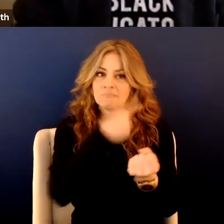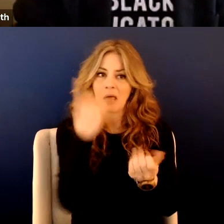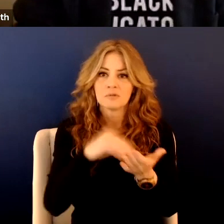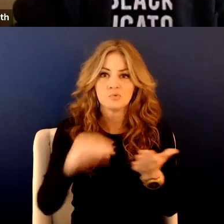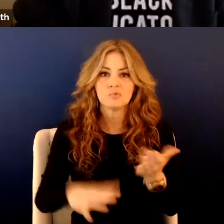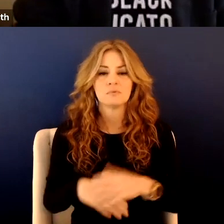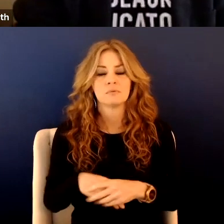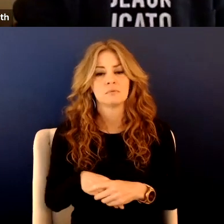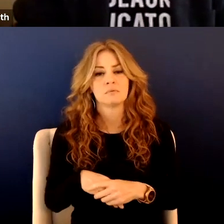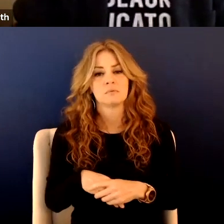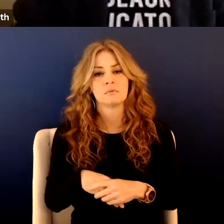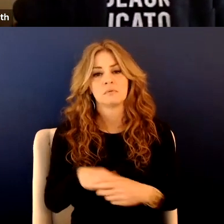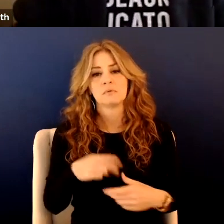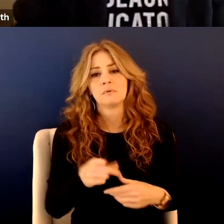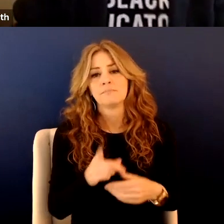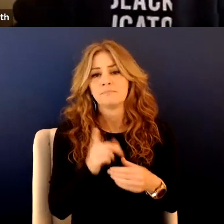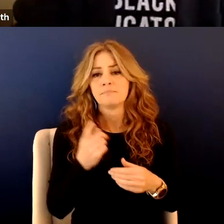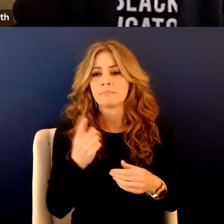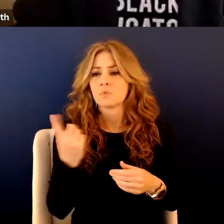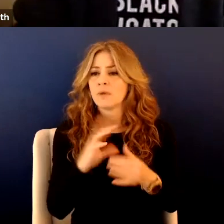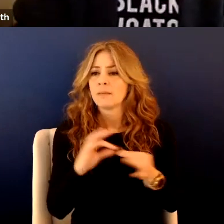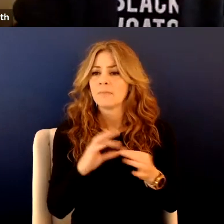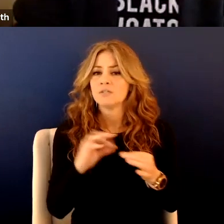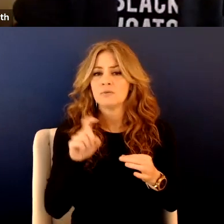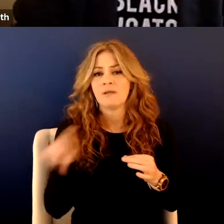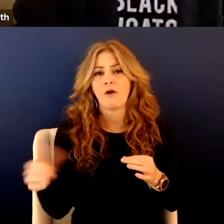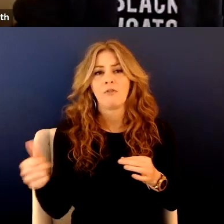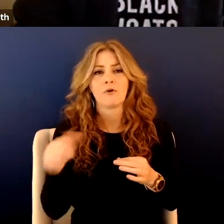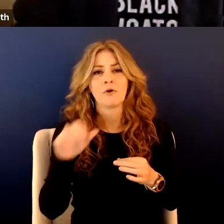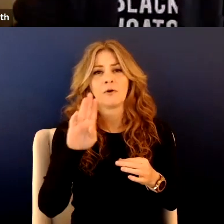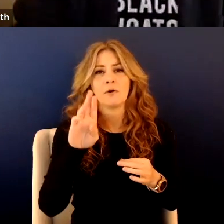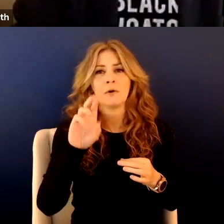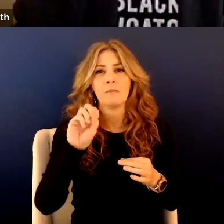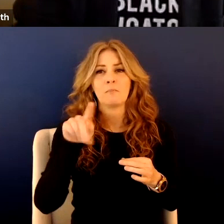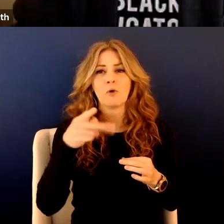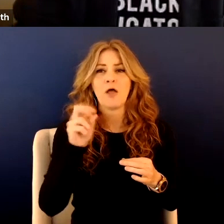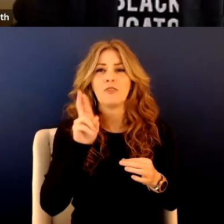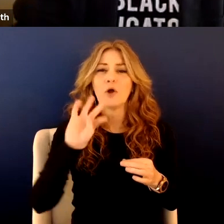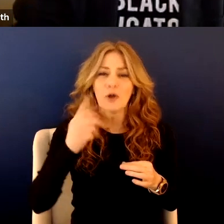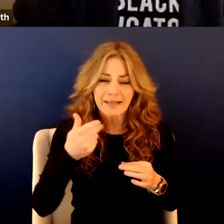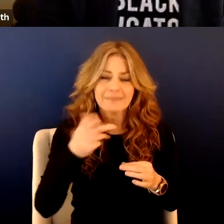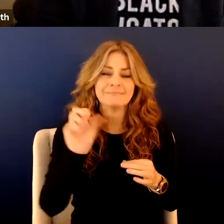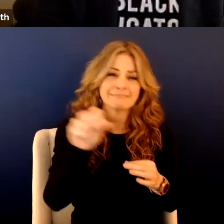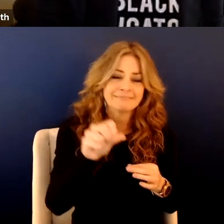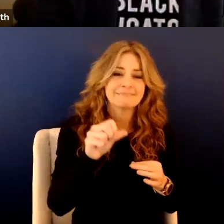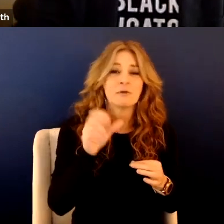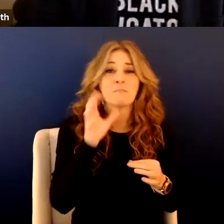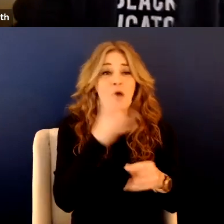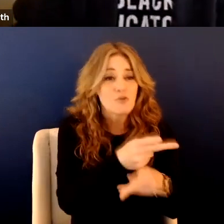know, somebody is mentioning we also need other brothering. So, and I would say, yes, it's mothering, it's brothering,